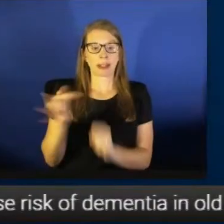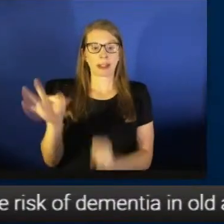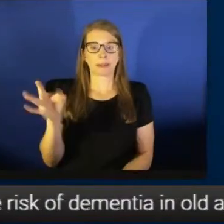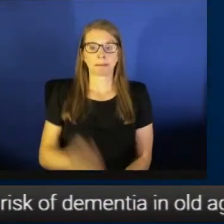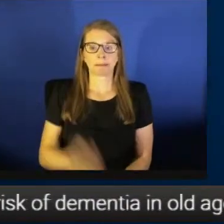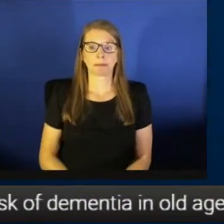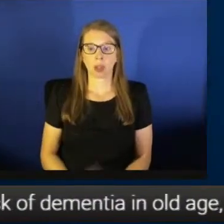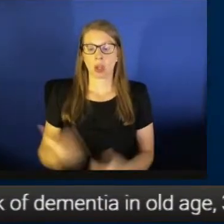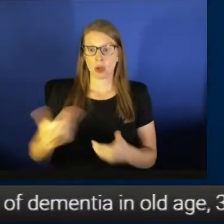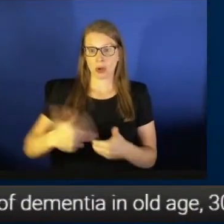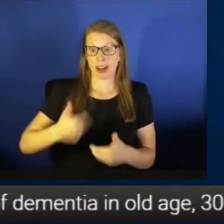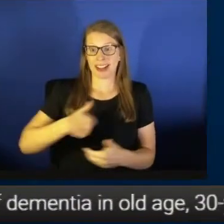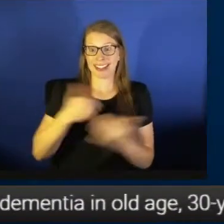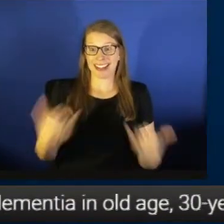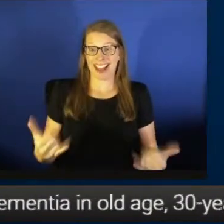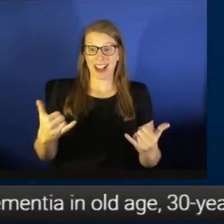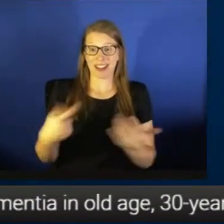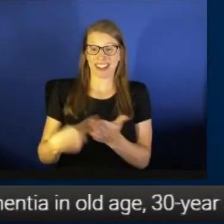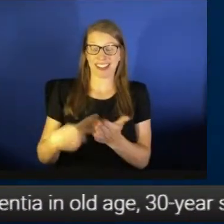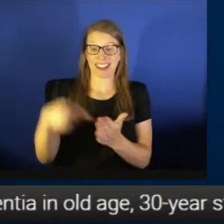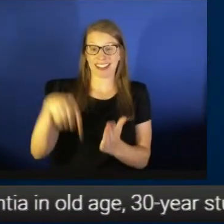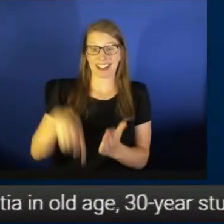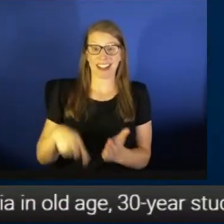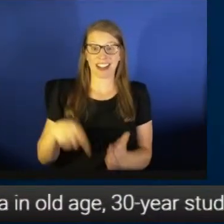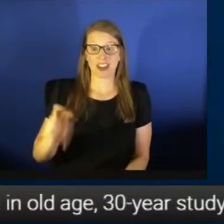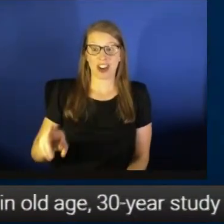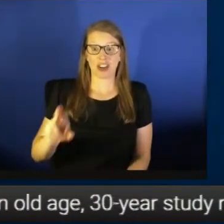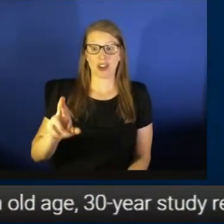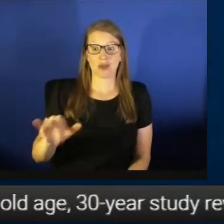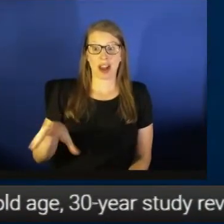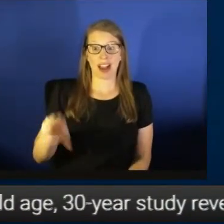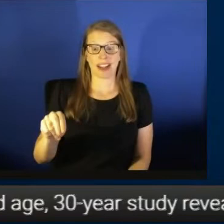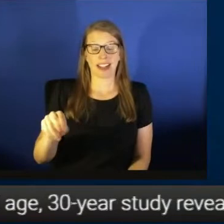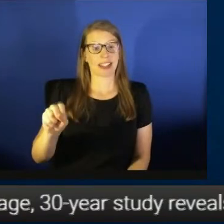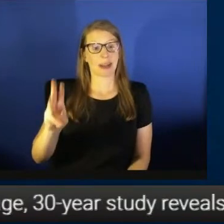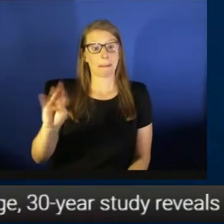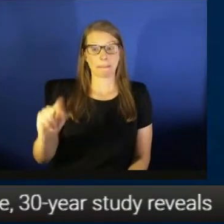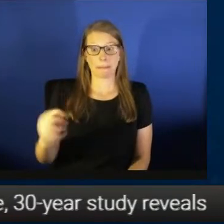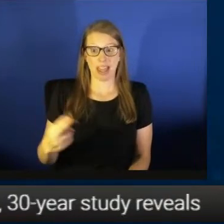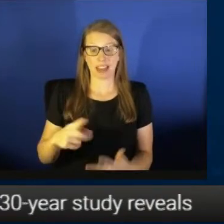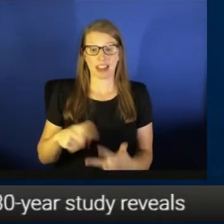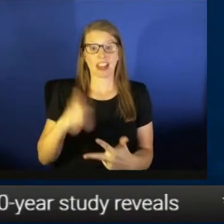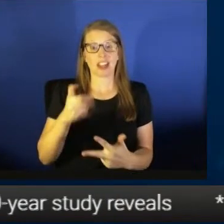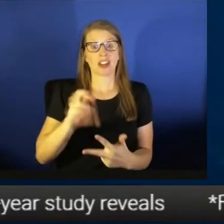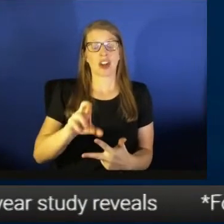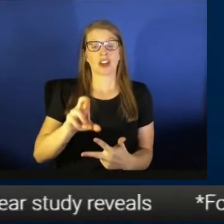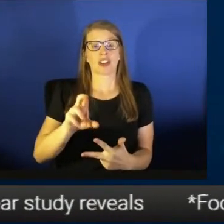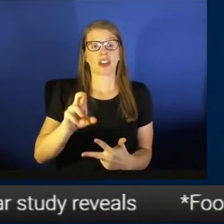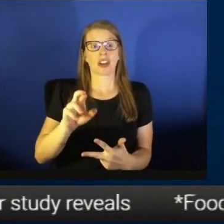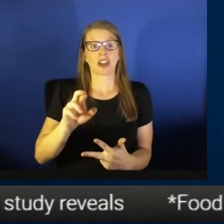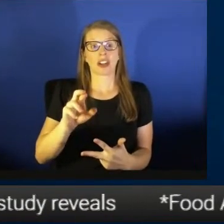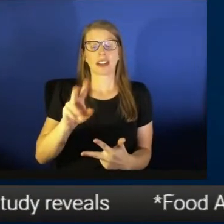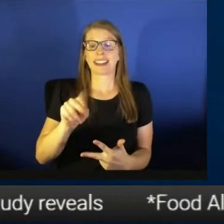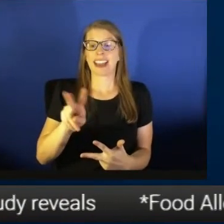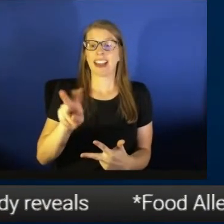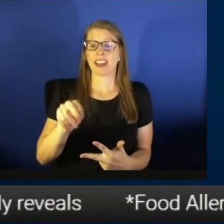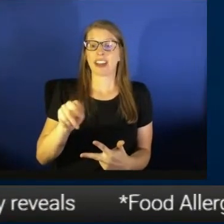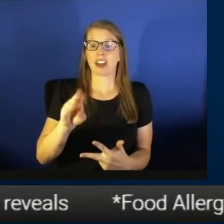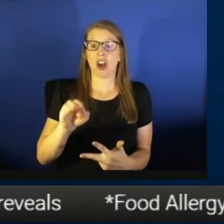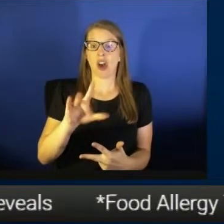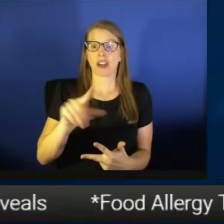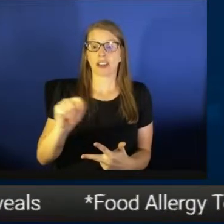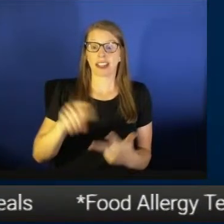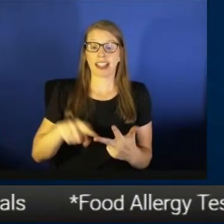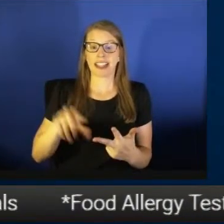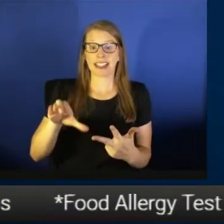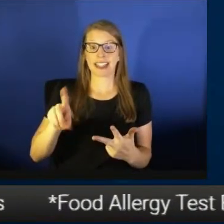all about this is pediatrician Dr. Ryan Smith, Dr. Kevin Ault, OBGYN, and member of the CDC's Advisory Committee